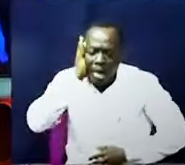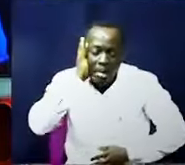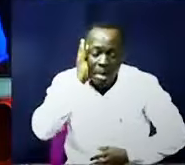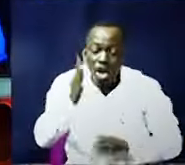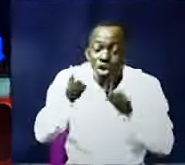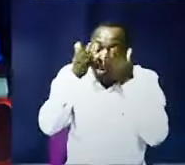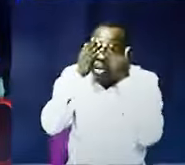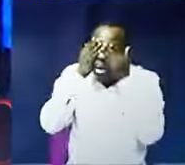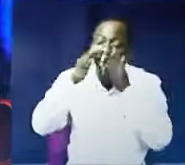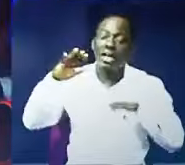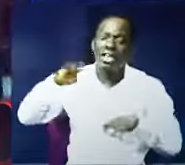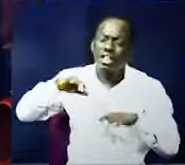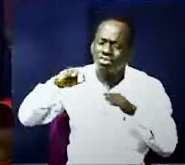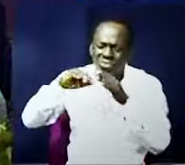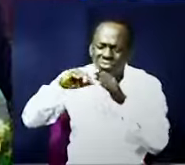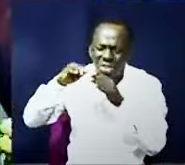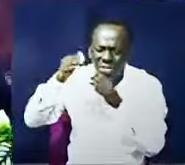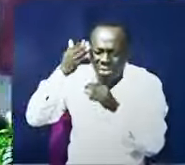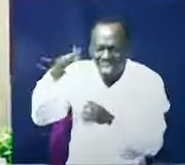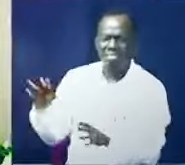he didn't know how to pray.